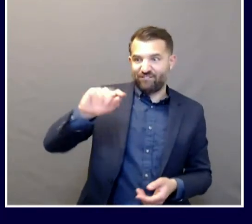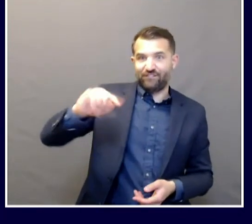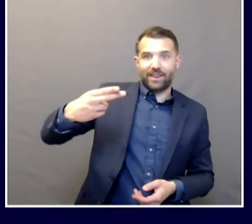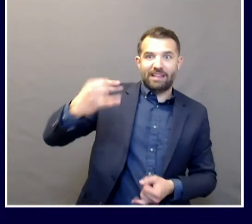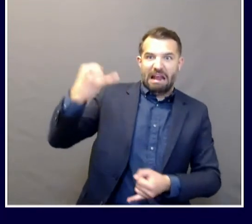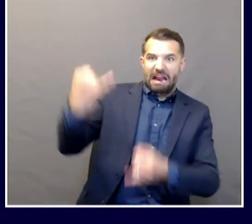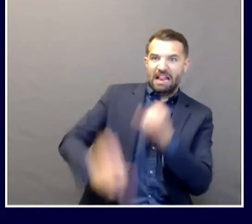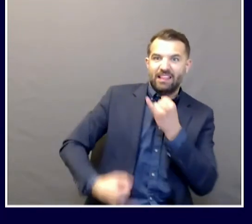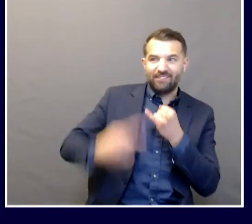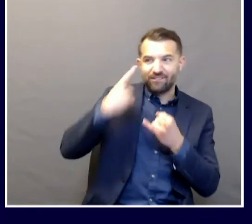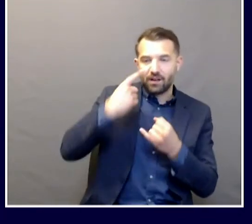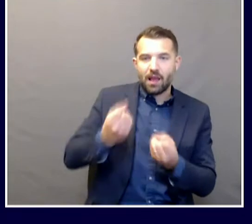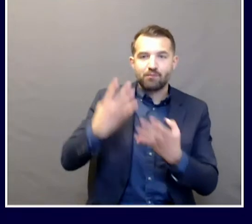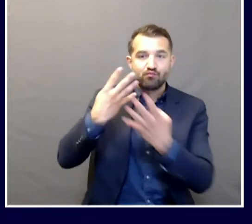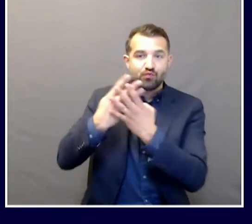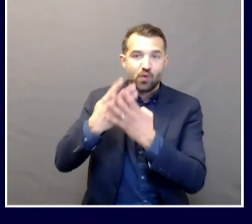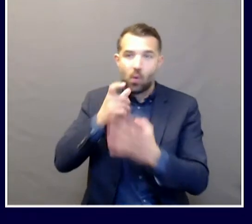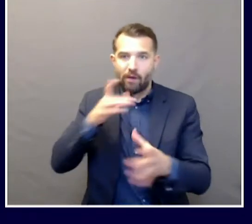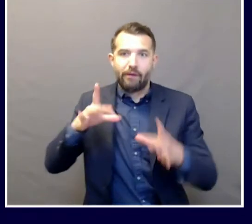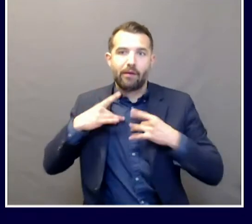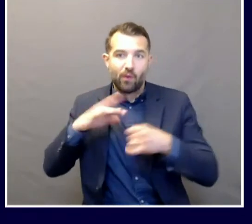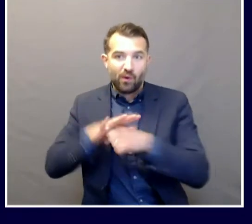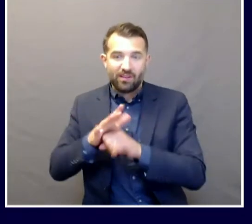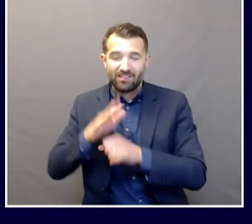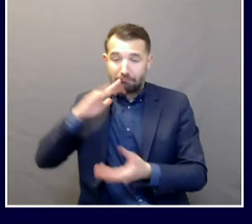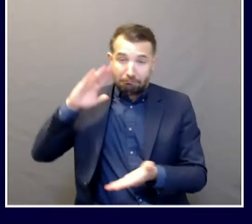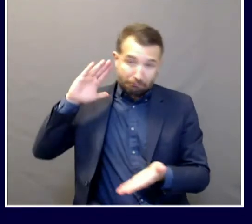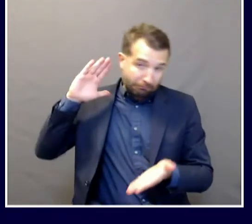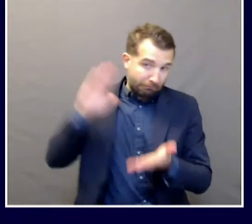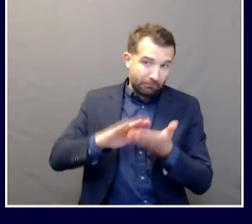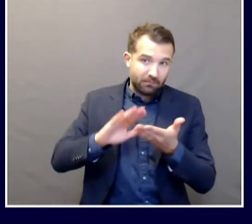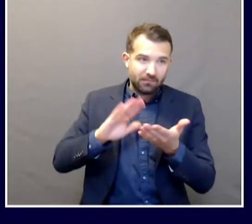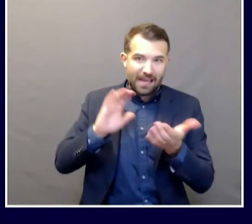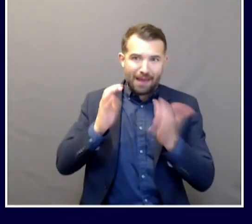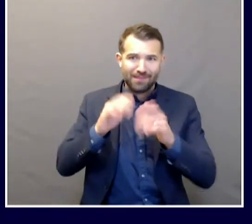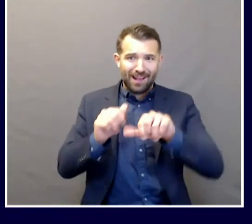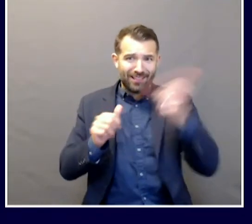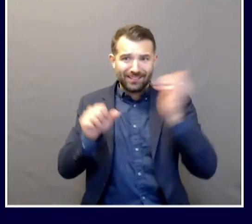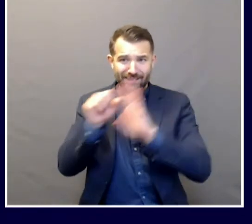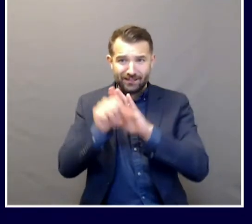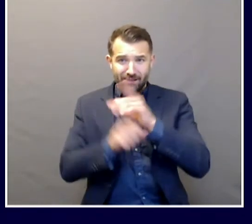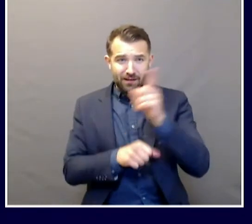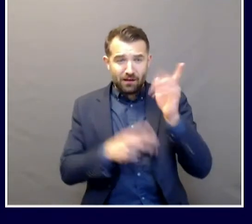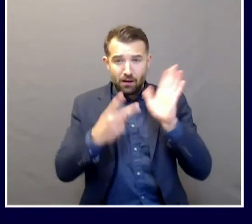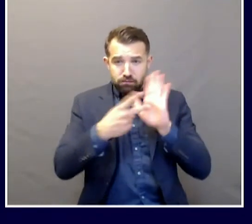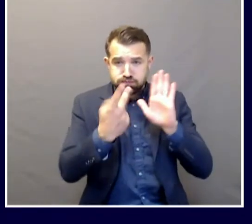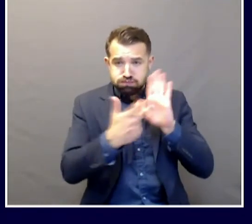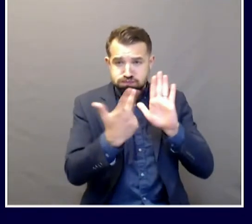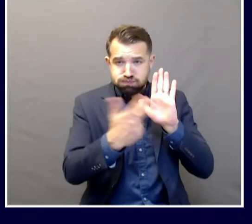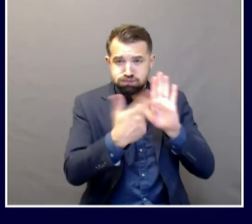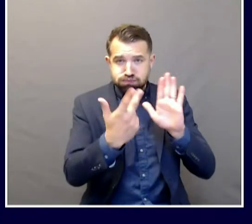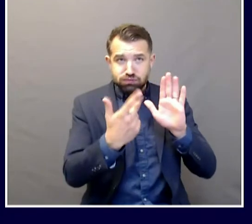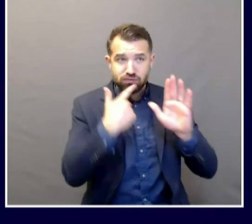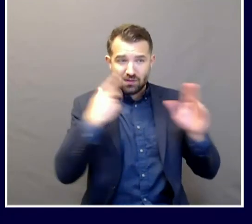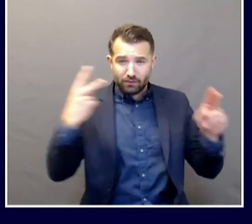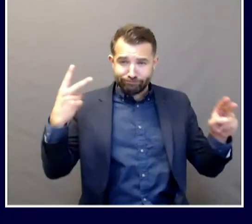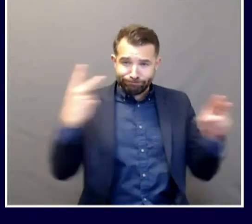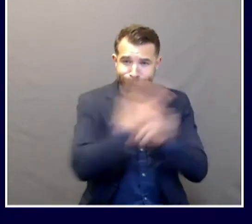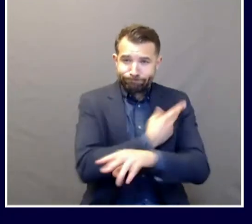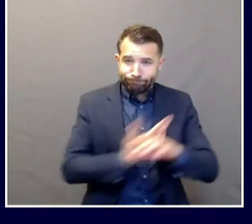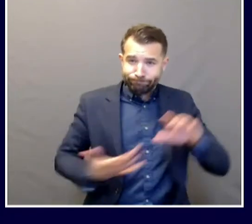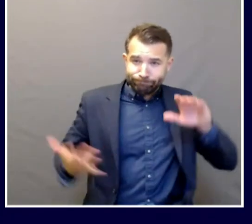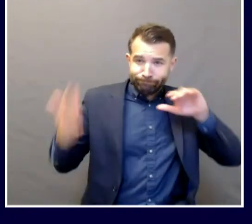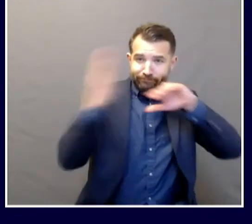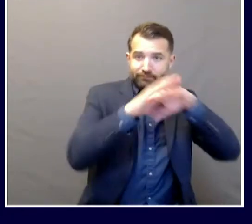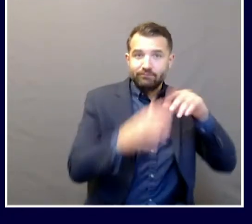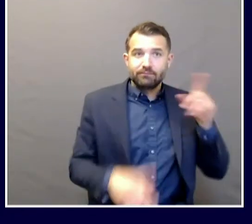we're taking action to offer vaccines on top of the things that have already been done. So we're not sitting still on this. We're now